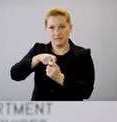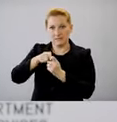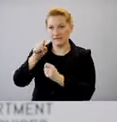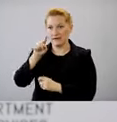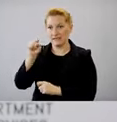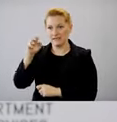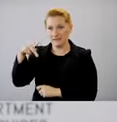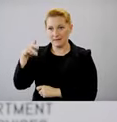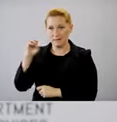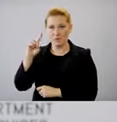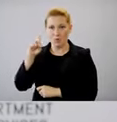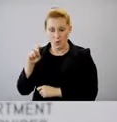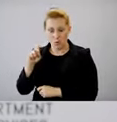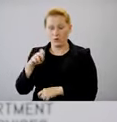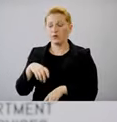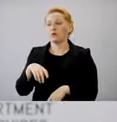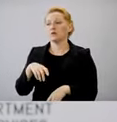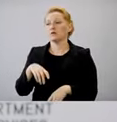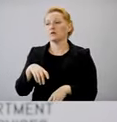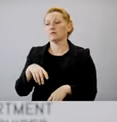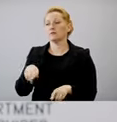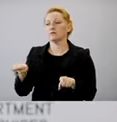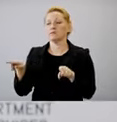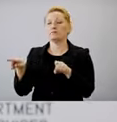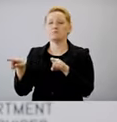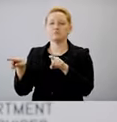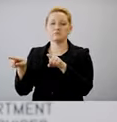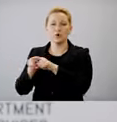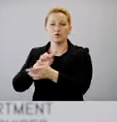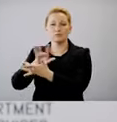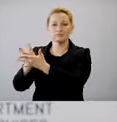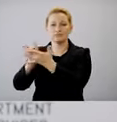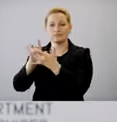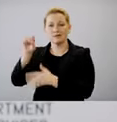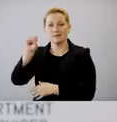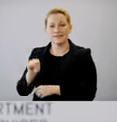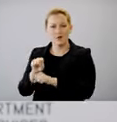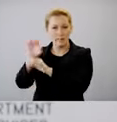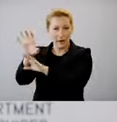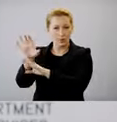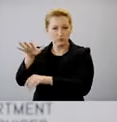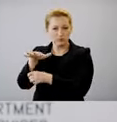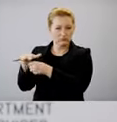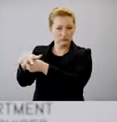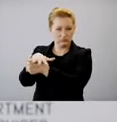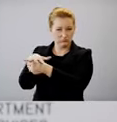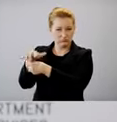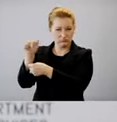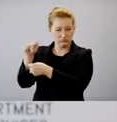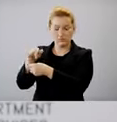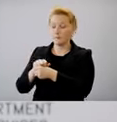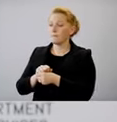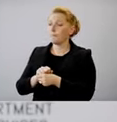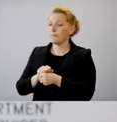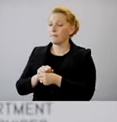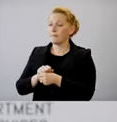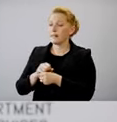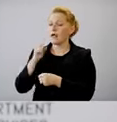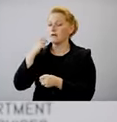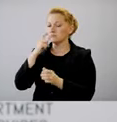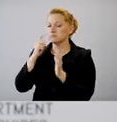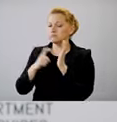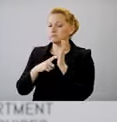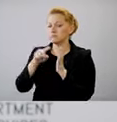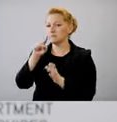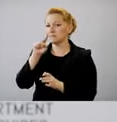about how, you're doing some outreach in the South Mountain region, I believe is what you said earlier. Yeah. I was looking at the zip code